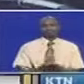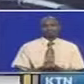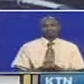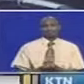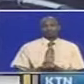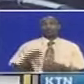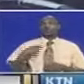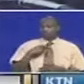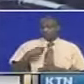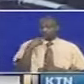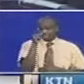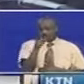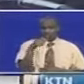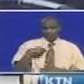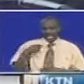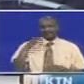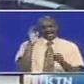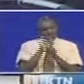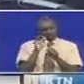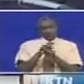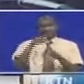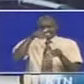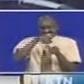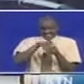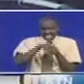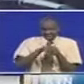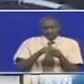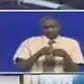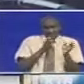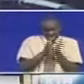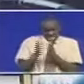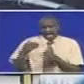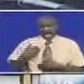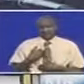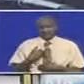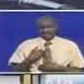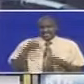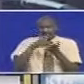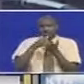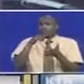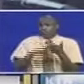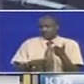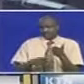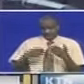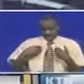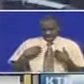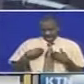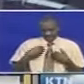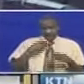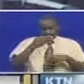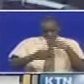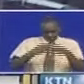But we want to assure you that we have taken a lot of internal measures, including even review of our procedures